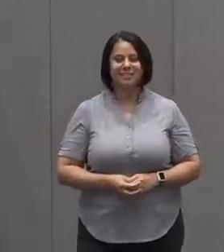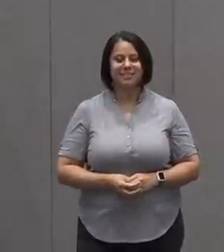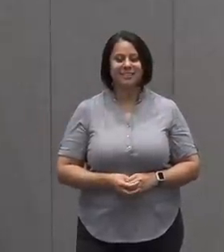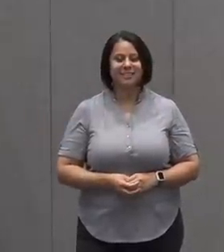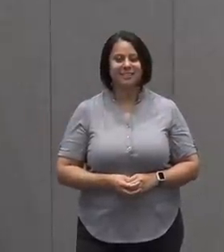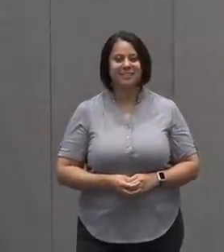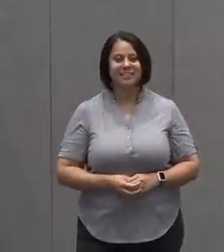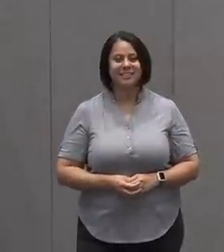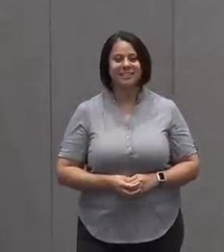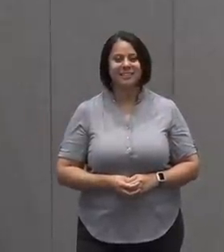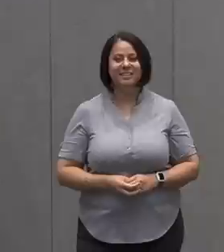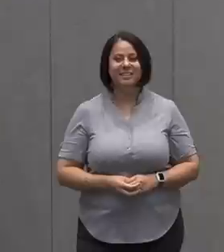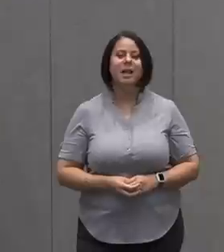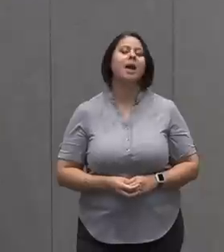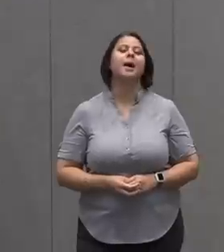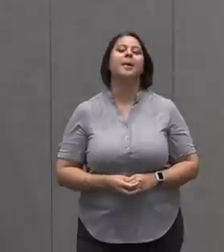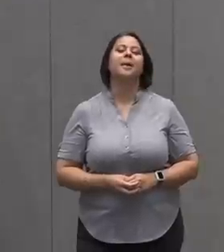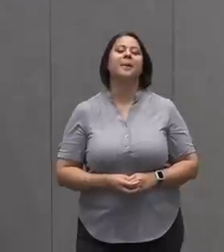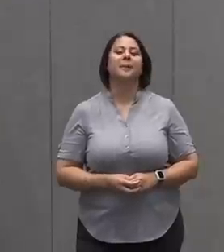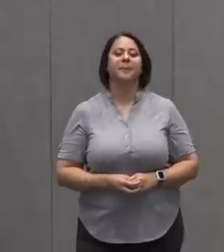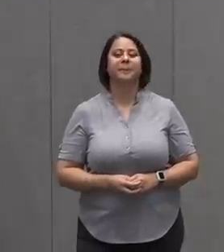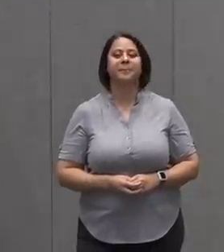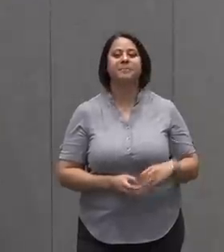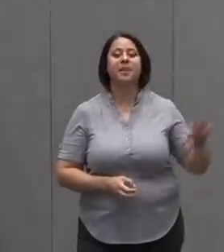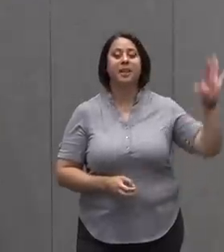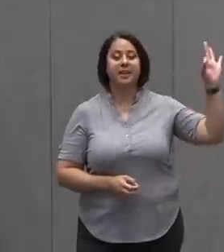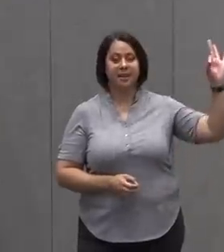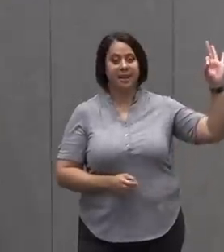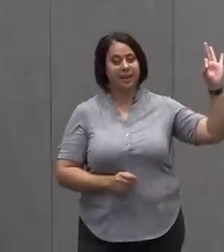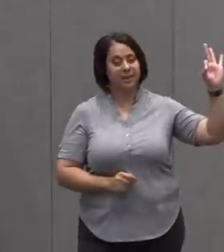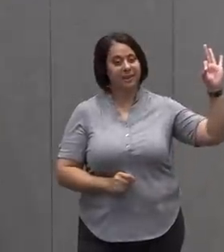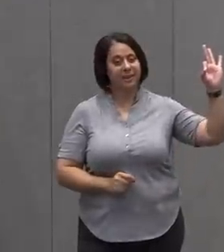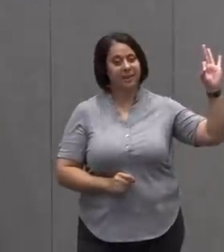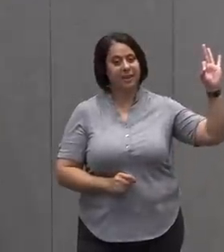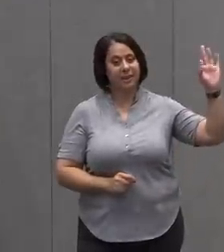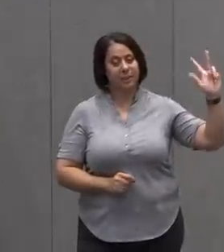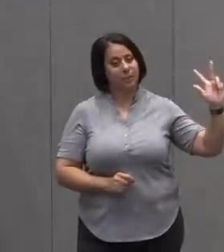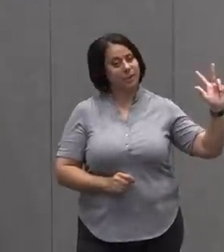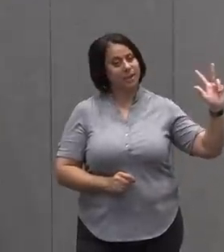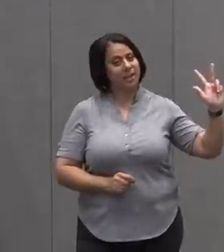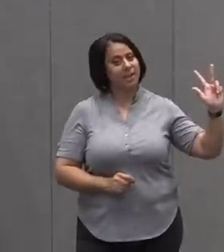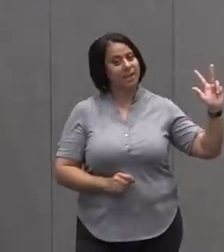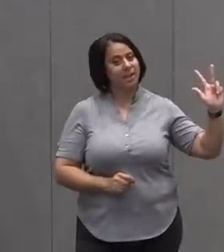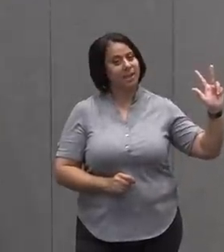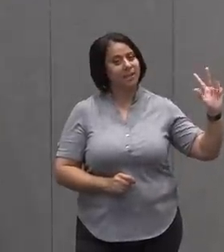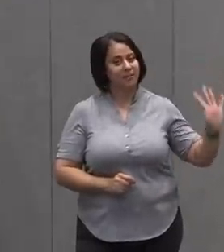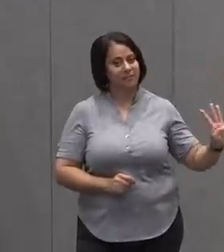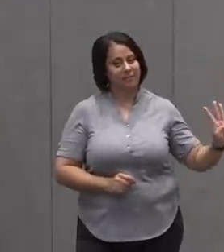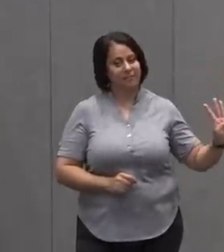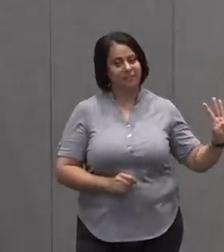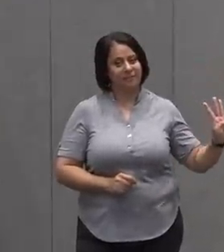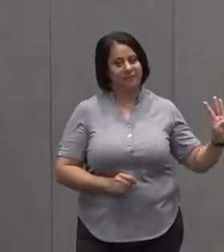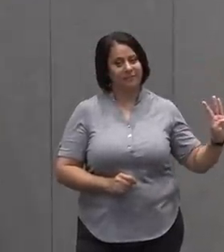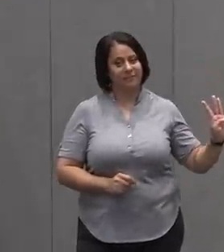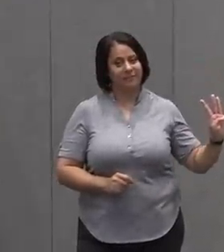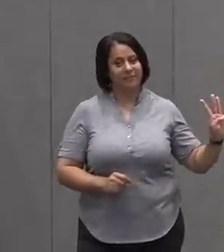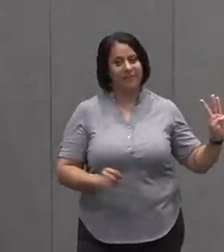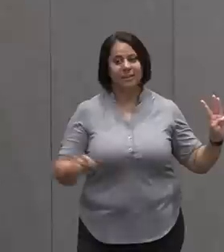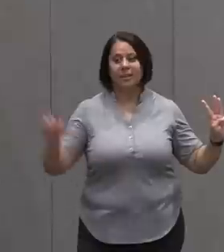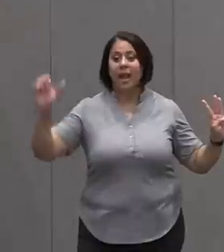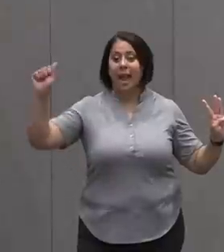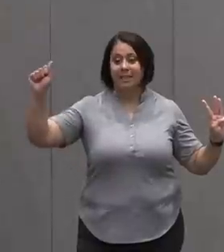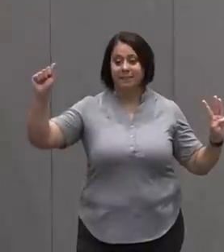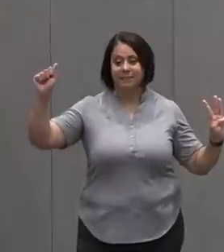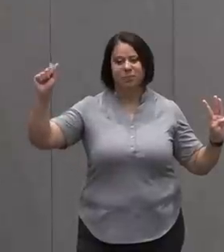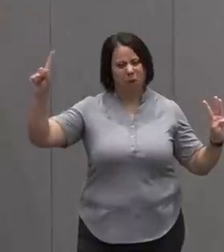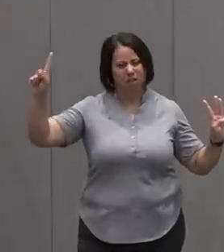All right. This time I have a 9, a 3, and a 4. And I have an ace, which